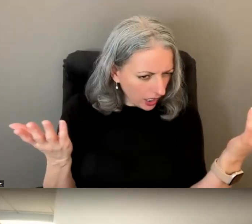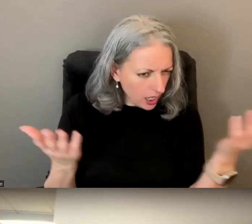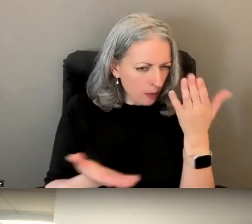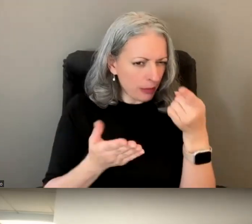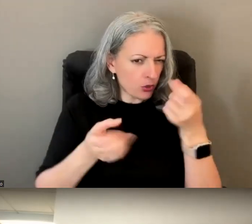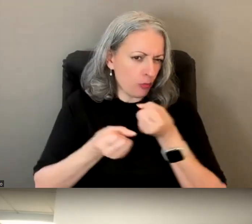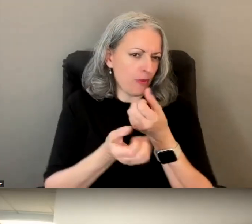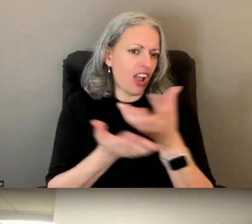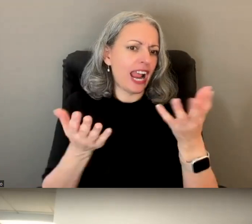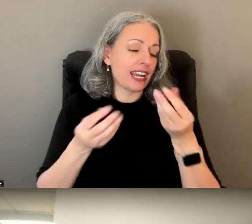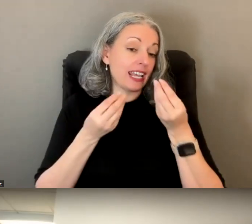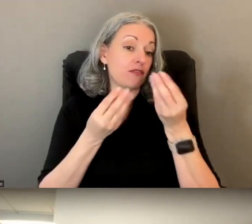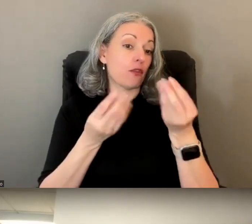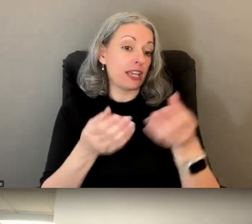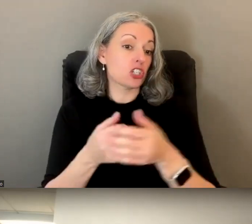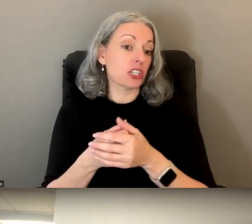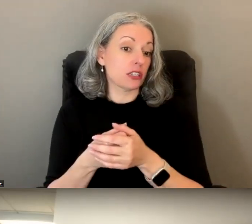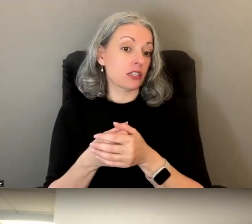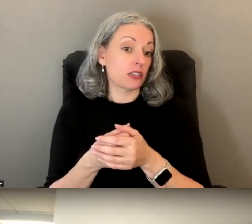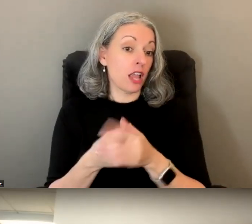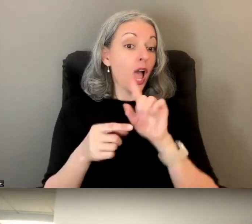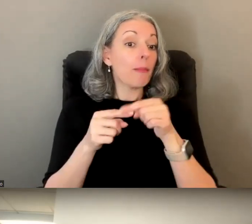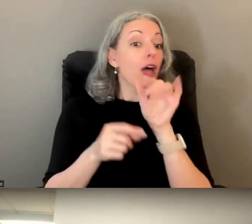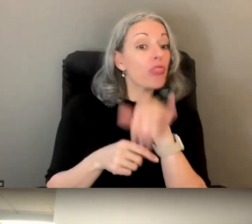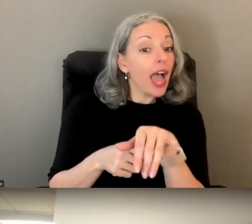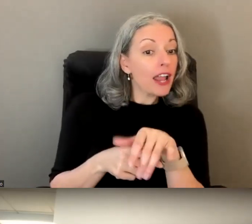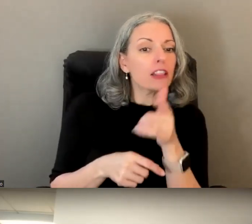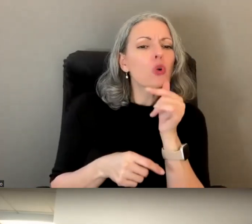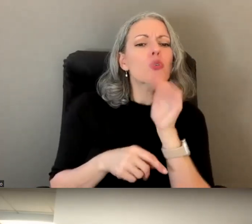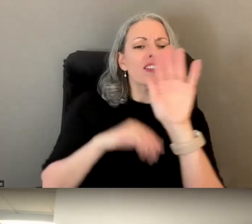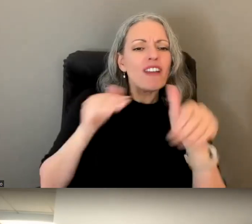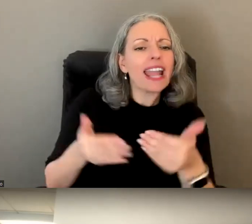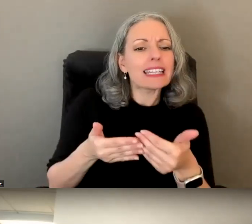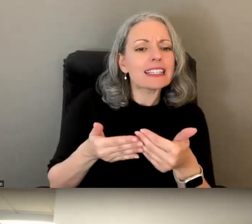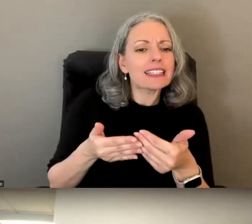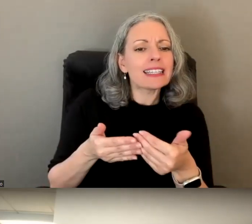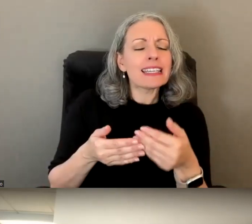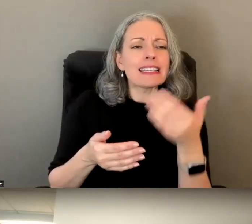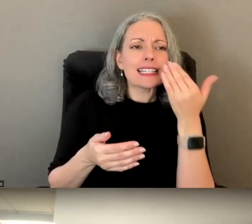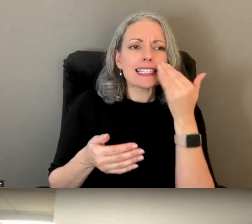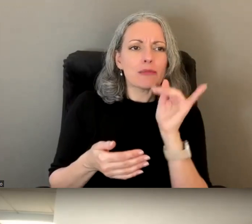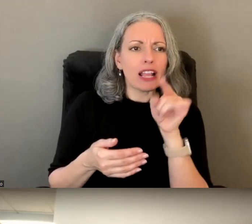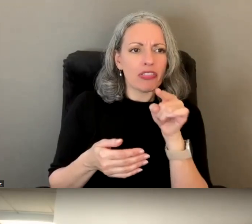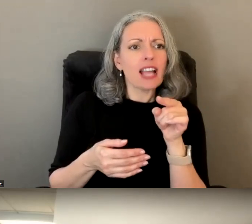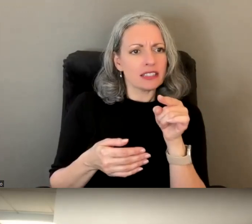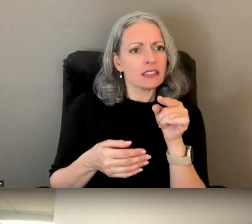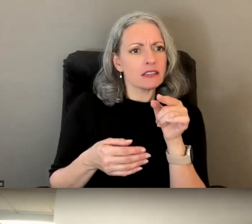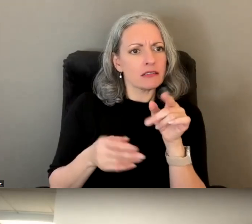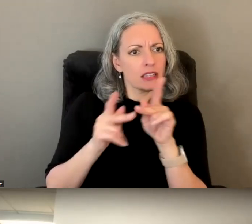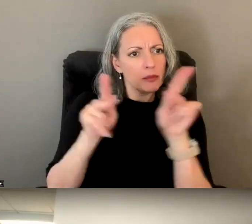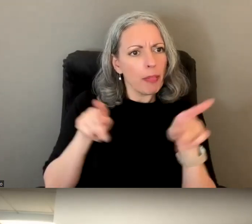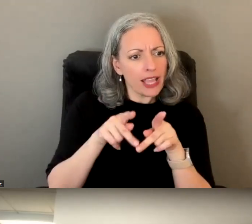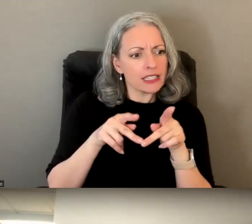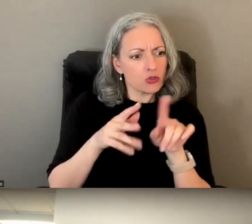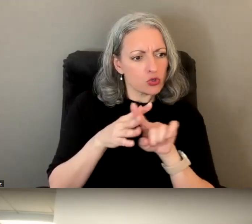could provide information about that, or who's invited to that, because it seems like that's the ideal place to have a